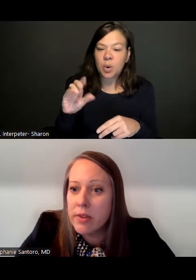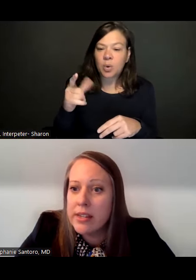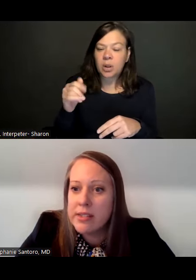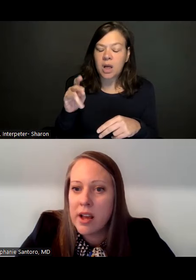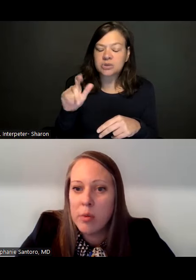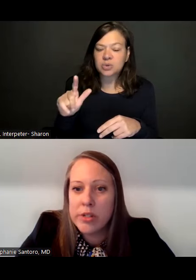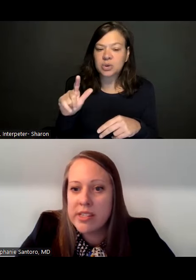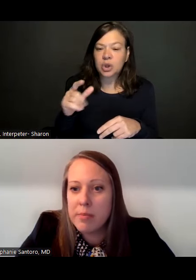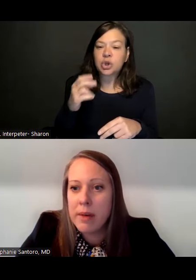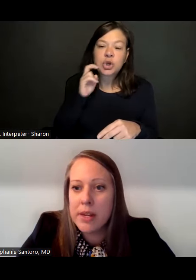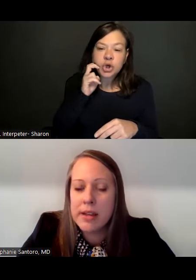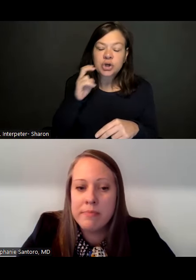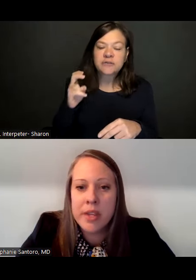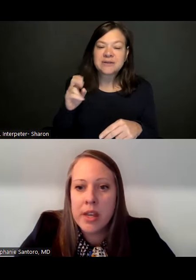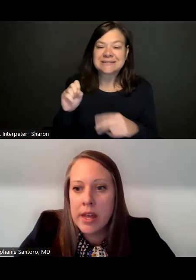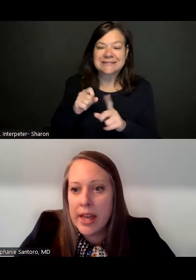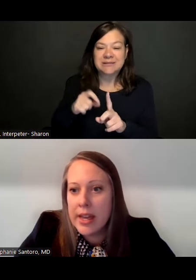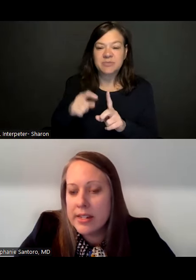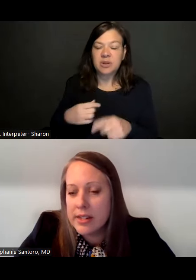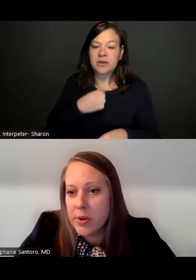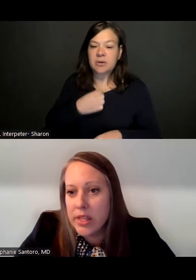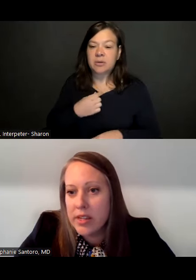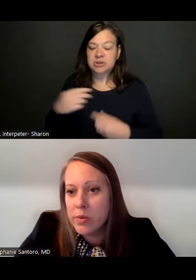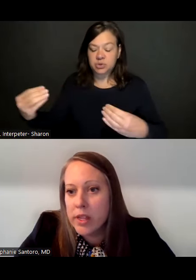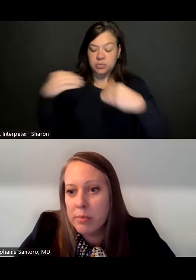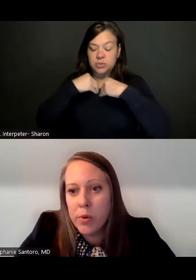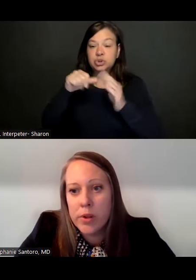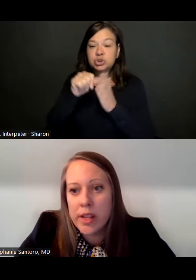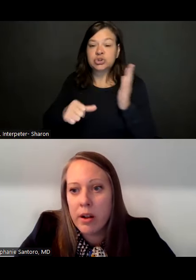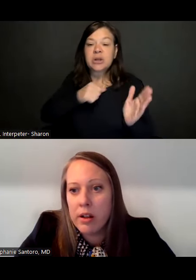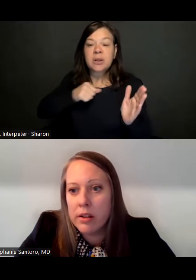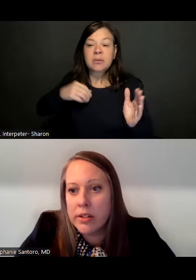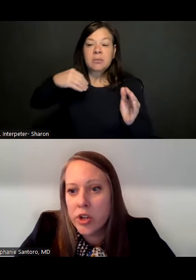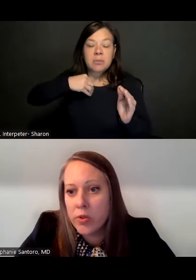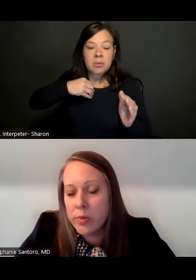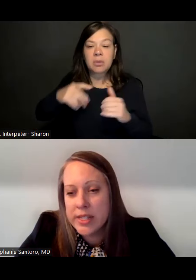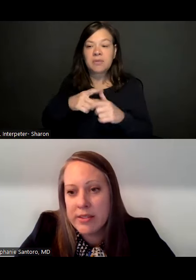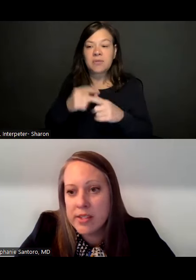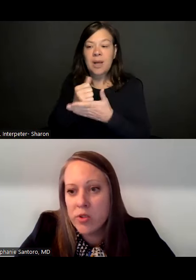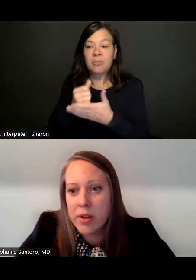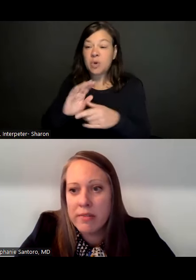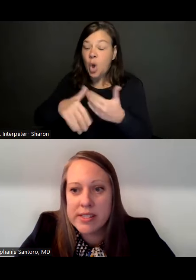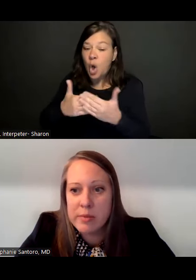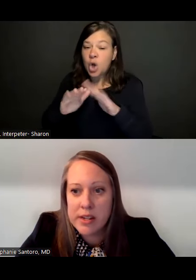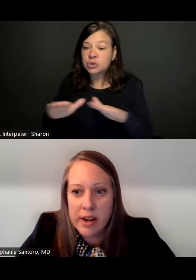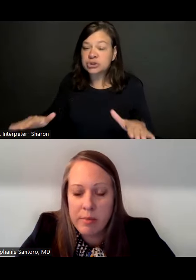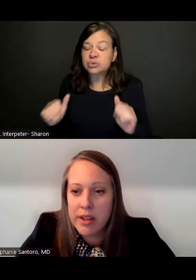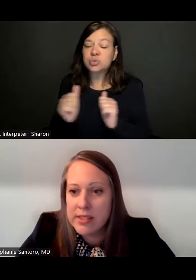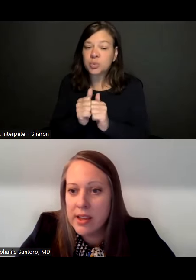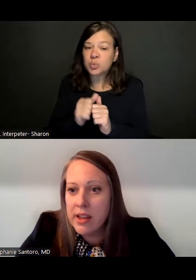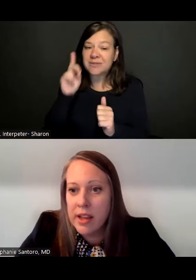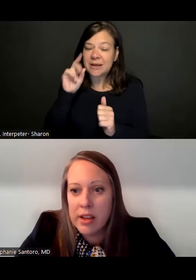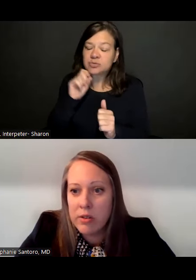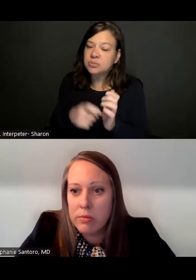implanted device to help with sleep apnea. And so I think it's really important that all children with Down syndrome have a sleep study